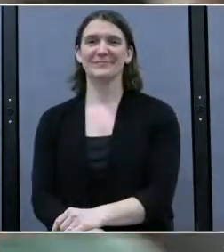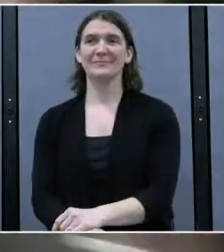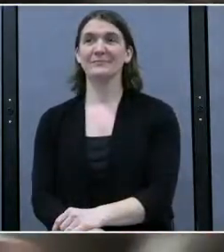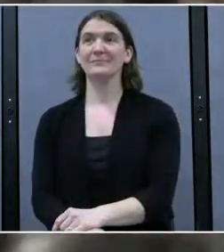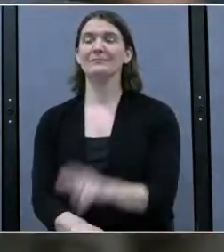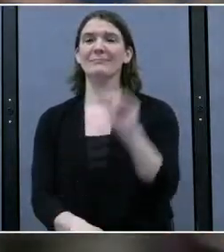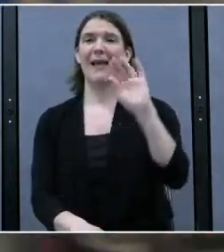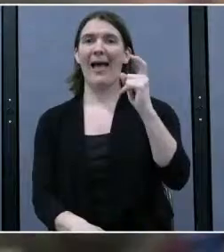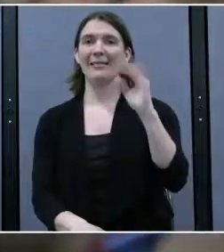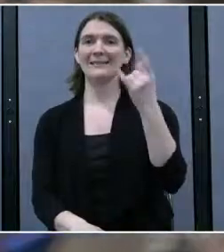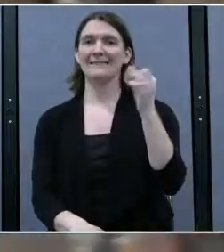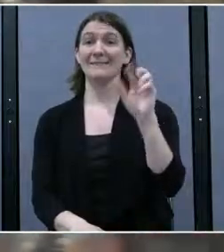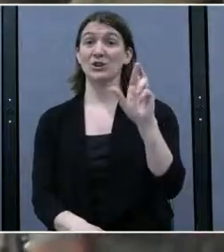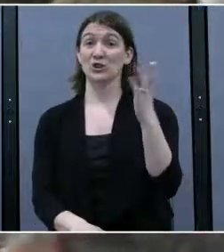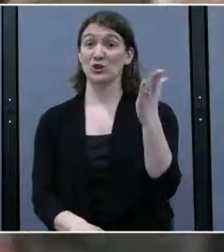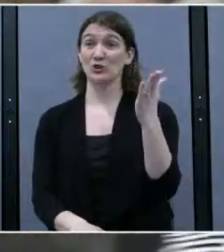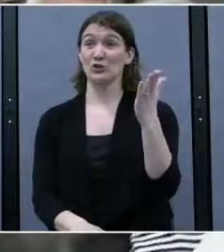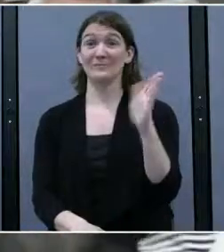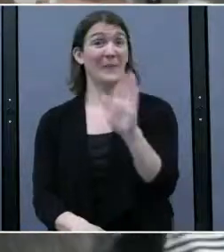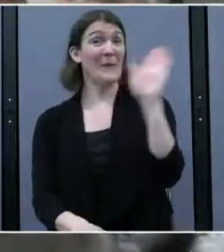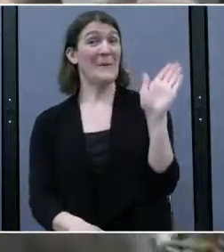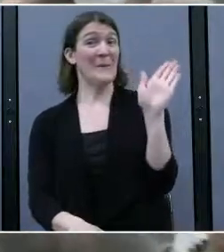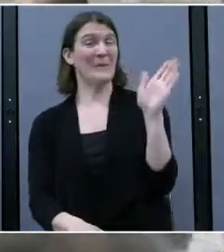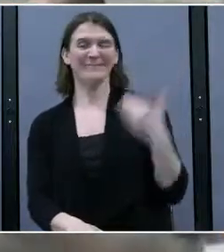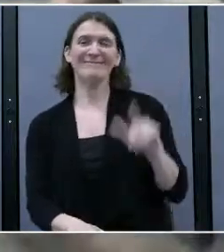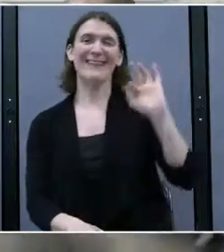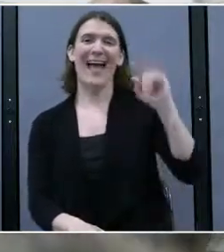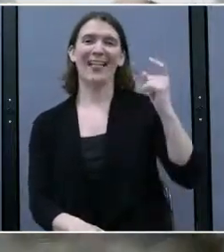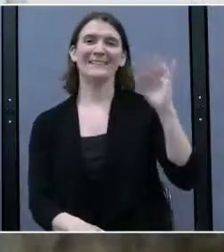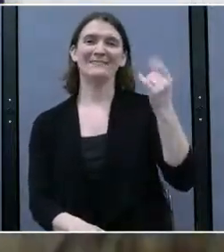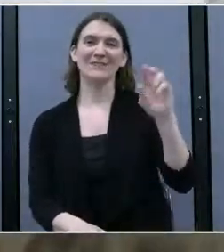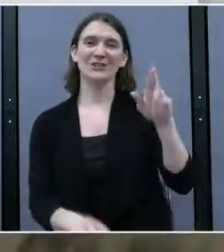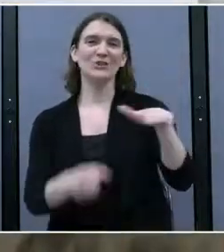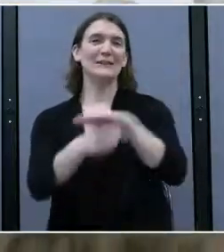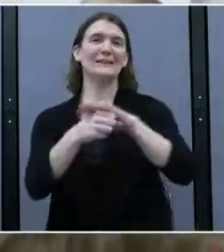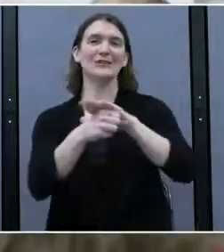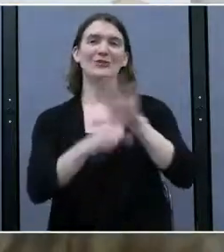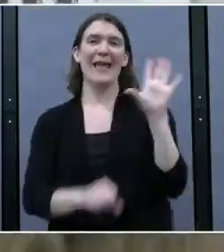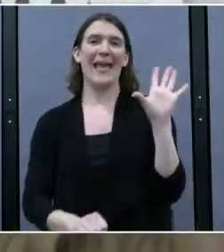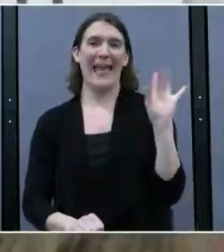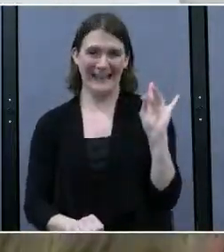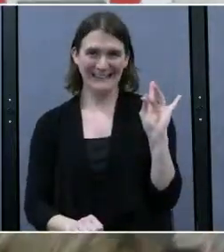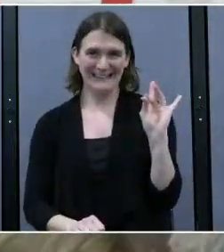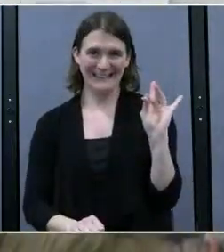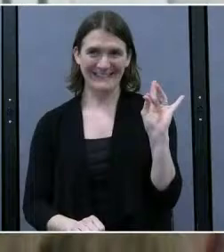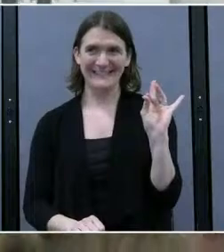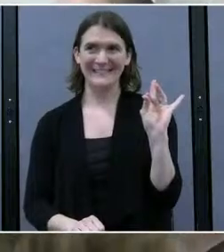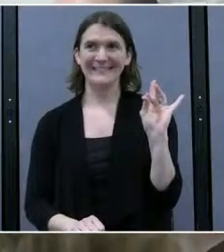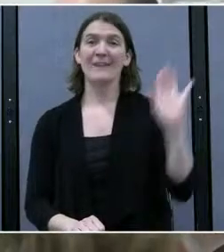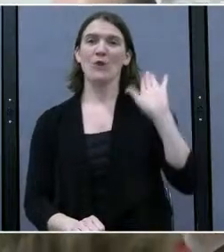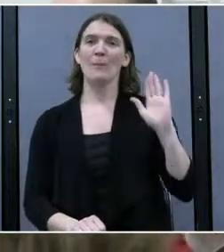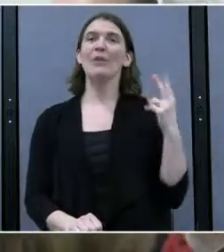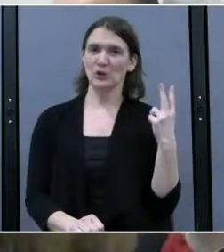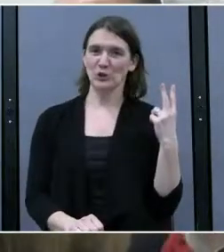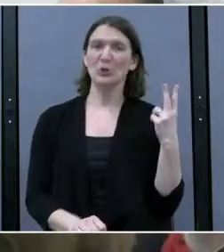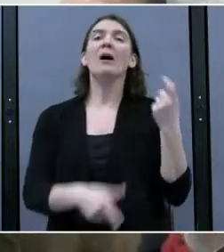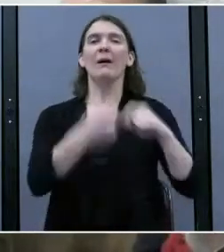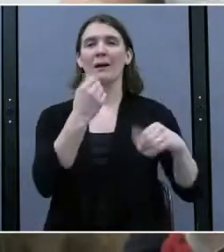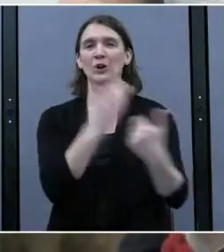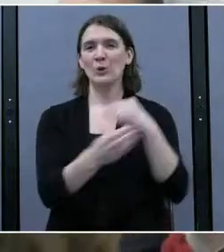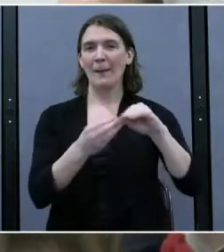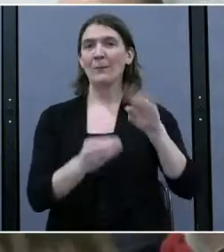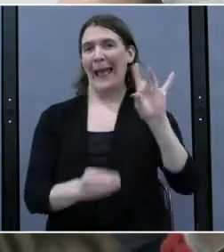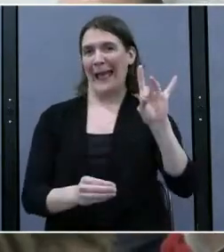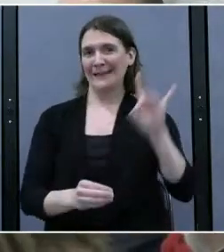Alex Fisher. Hello. Hello, Alex Fisher, District 8, formerly 2.